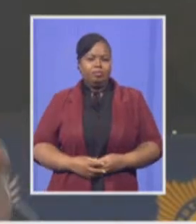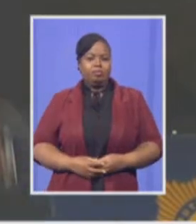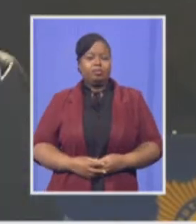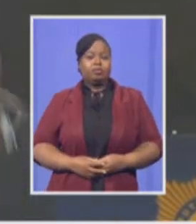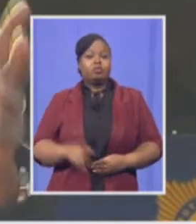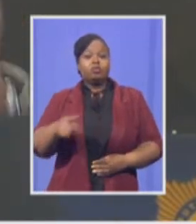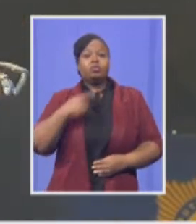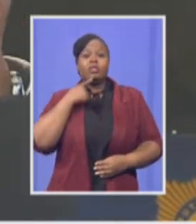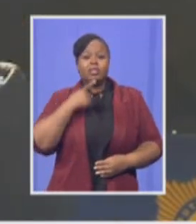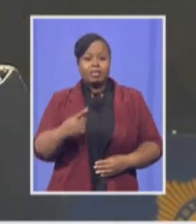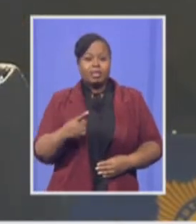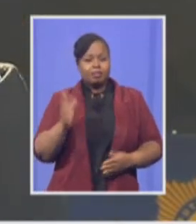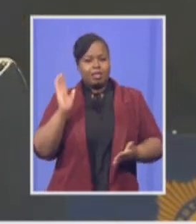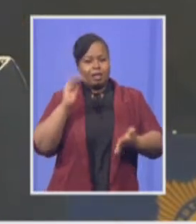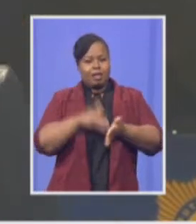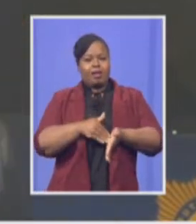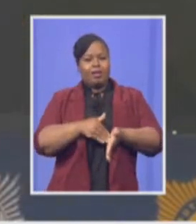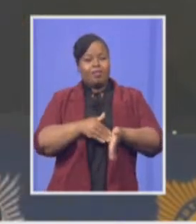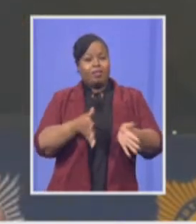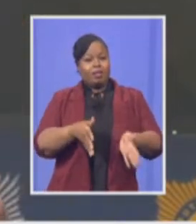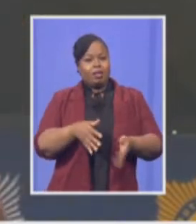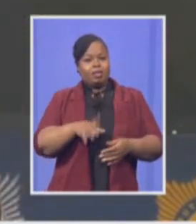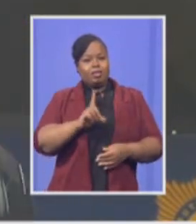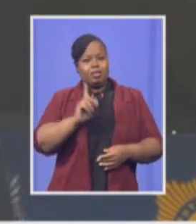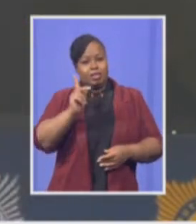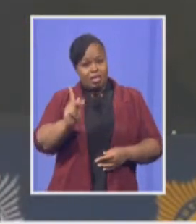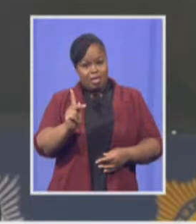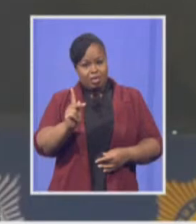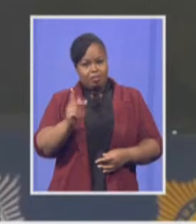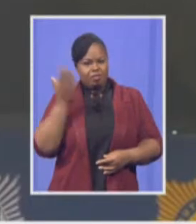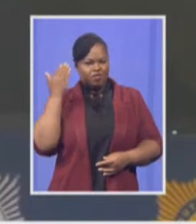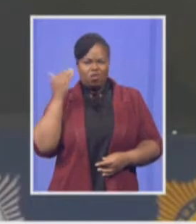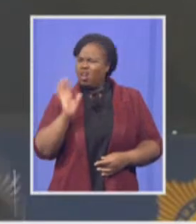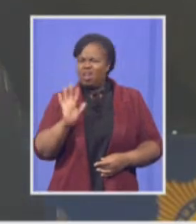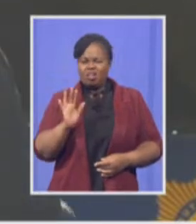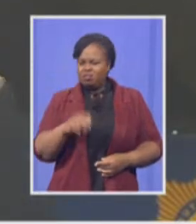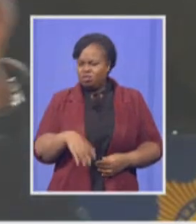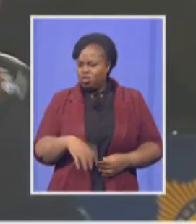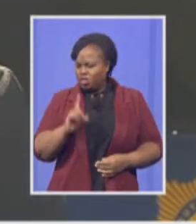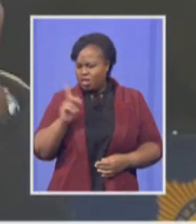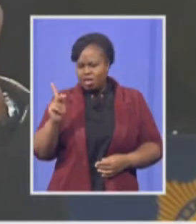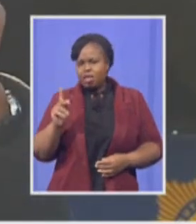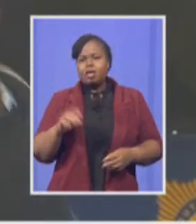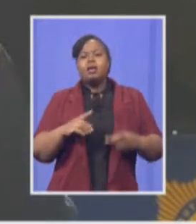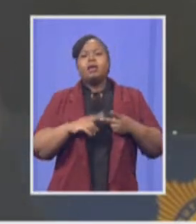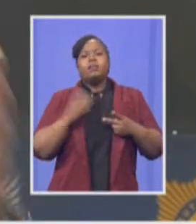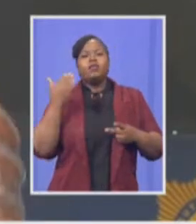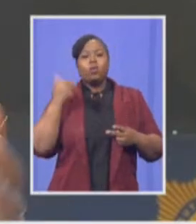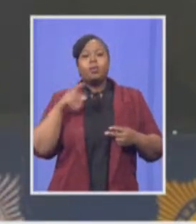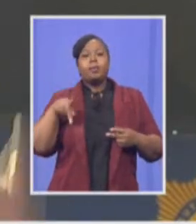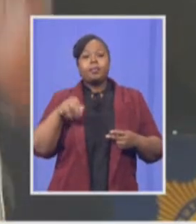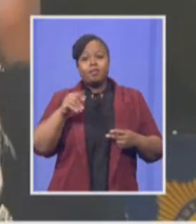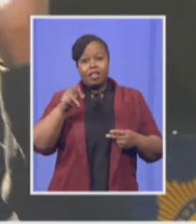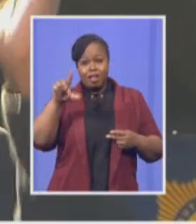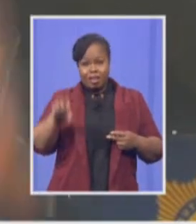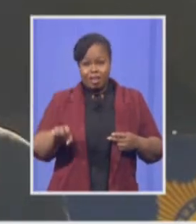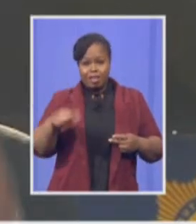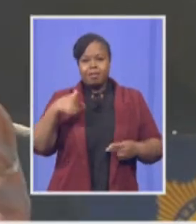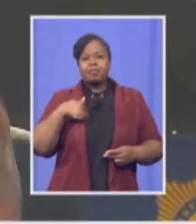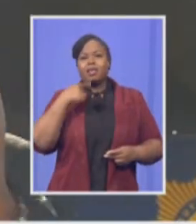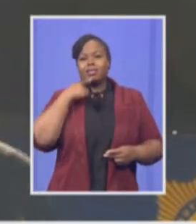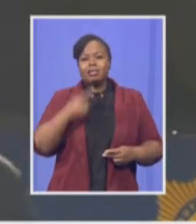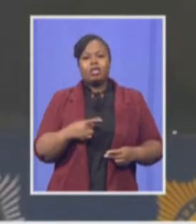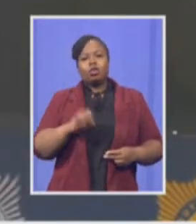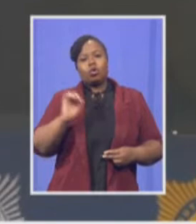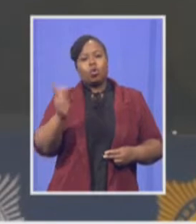Uthe ngafike ngathi eDeep Kloof andokho eDeep Kloof. Ngafike ngathi ePimville azosuka